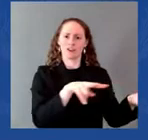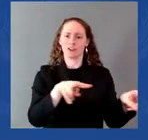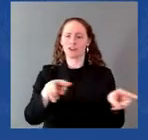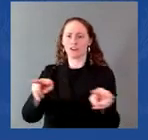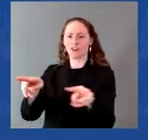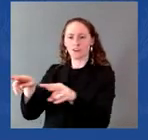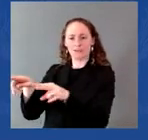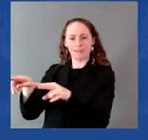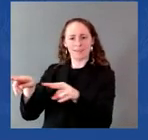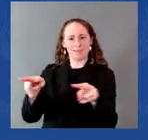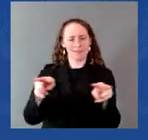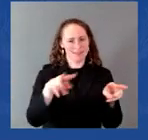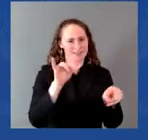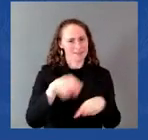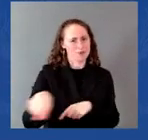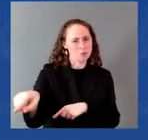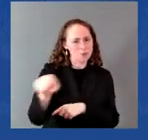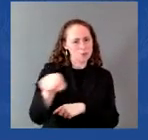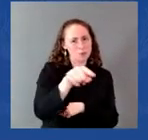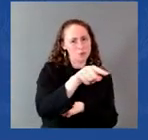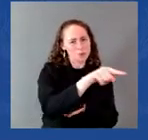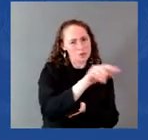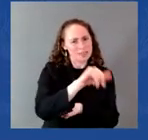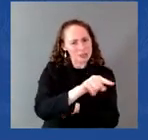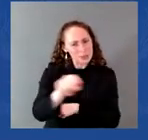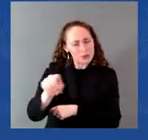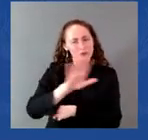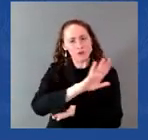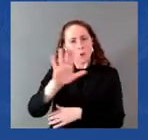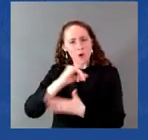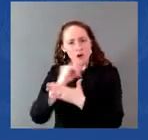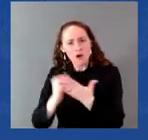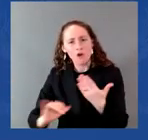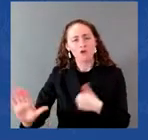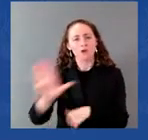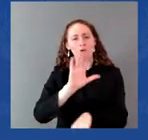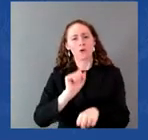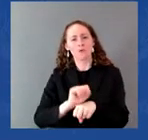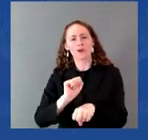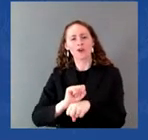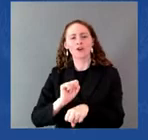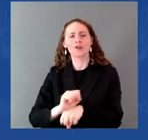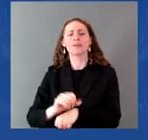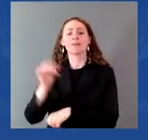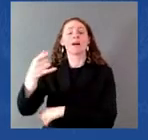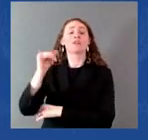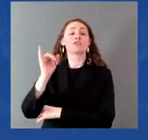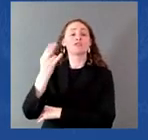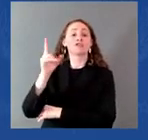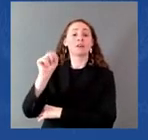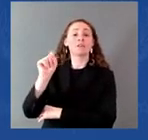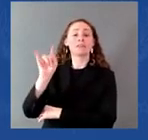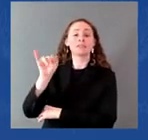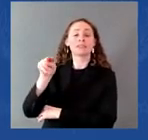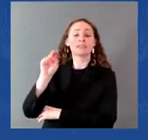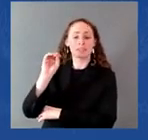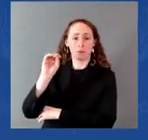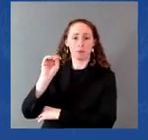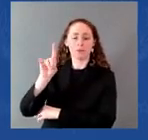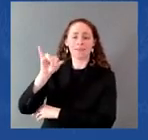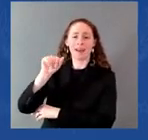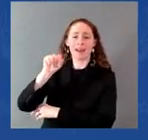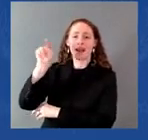And Justino Diaz, proud son of Puerto Rico and one of the world's legendary opera